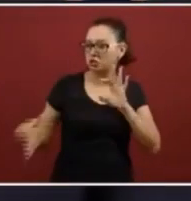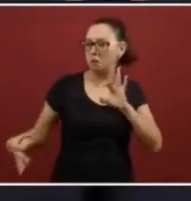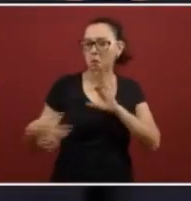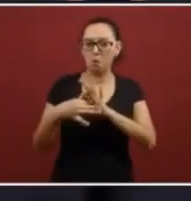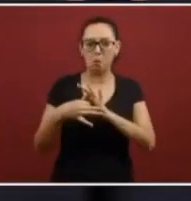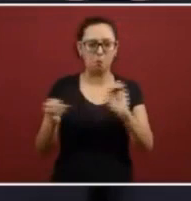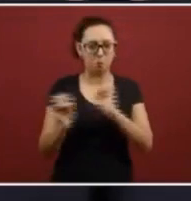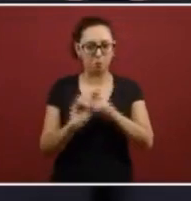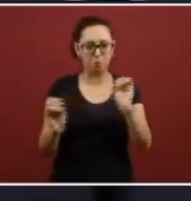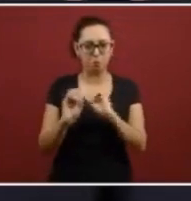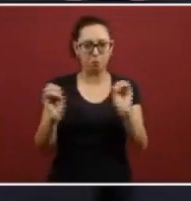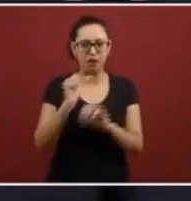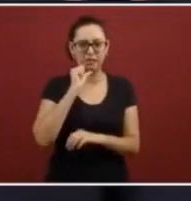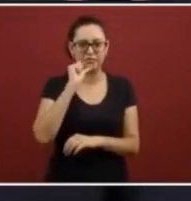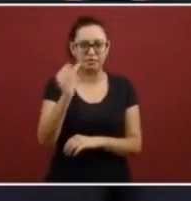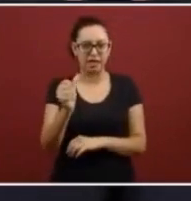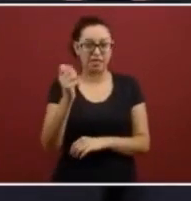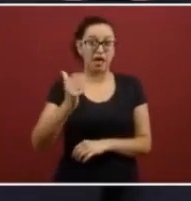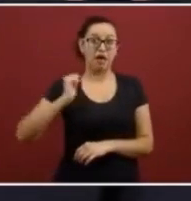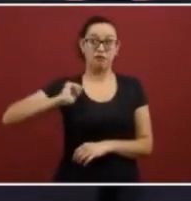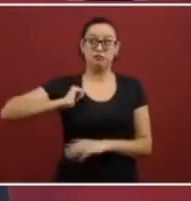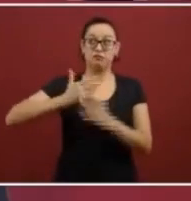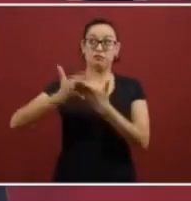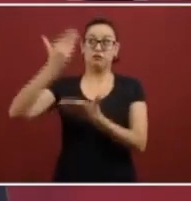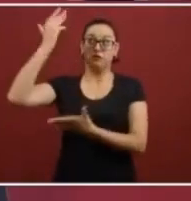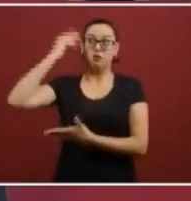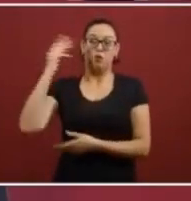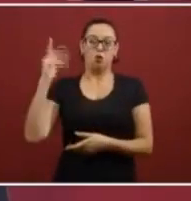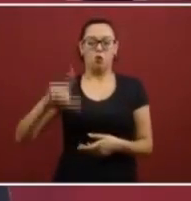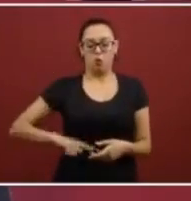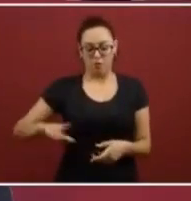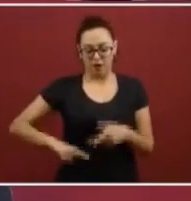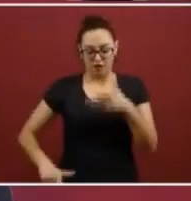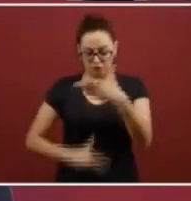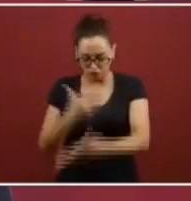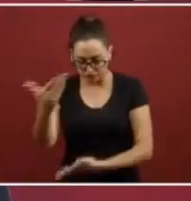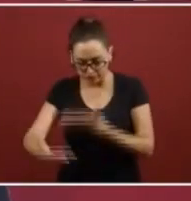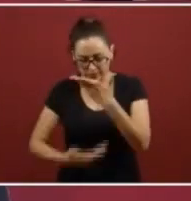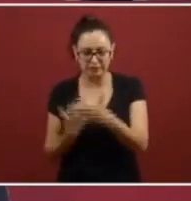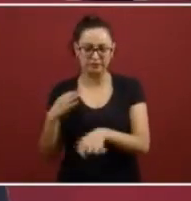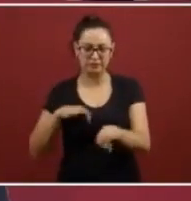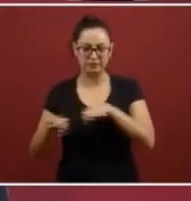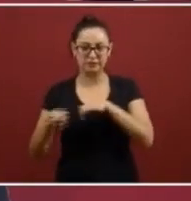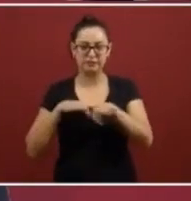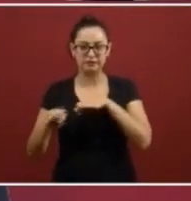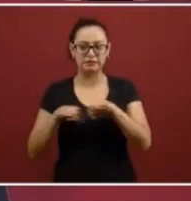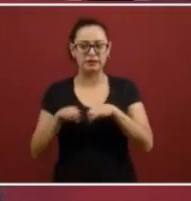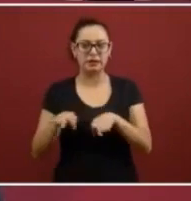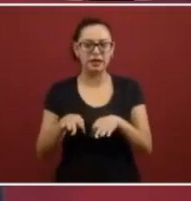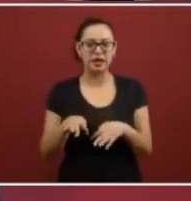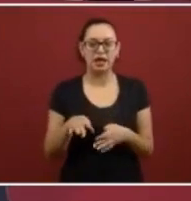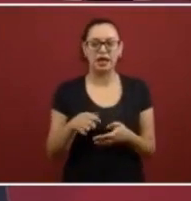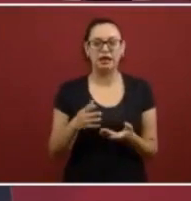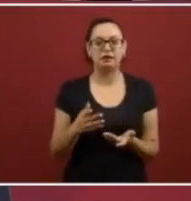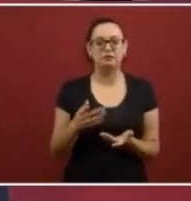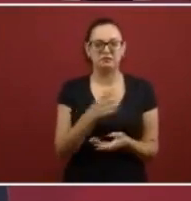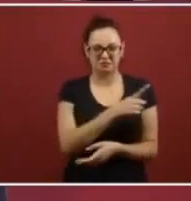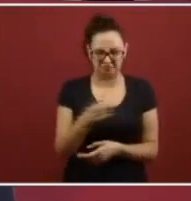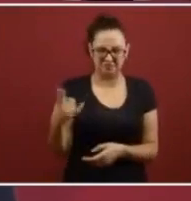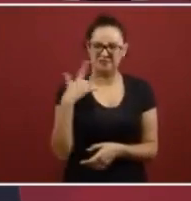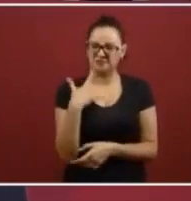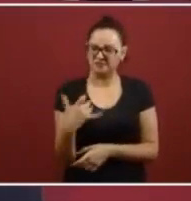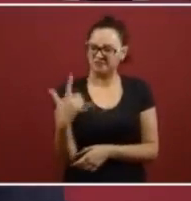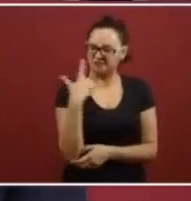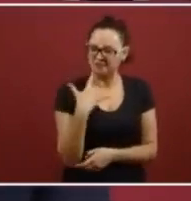public dimension. a los servidores públicos Before it used to be said of que, public servants that se entregaban, que that-